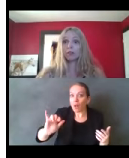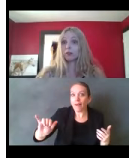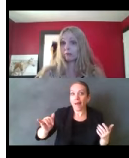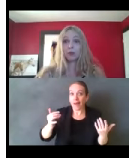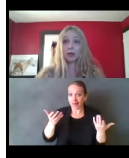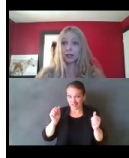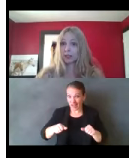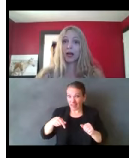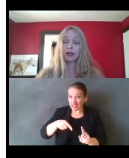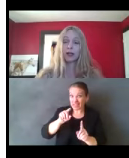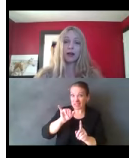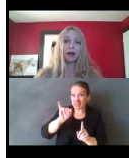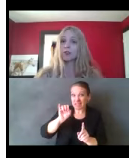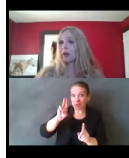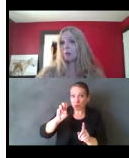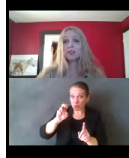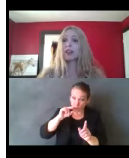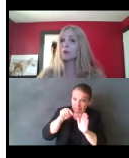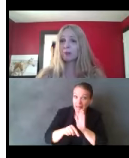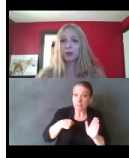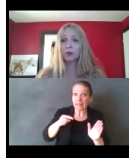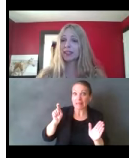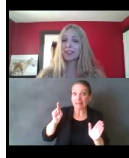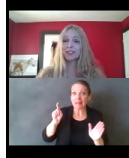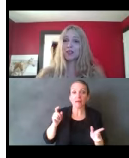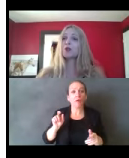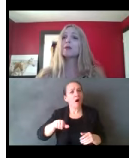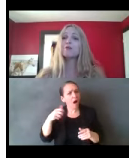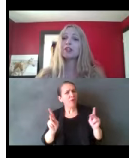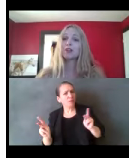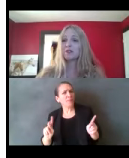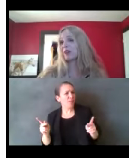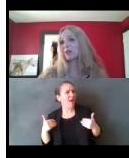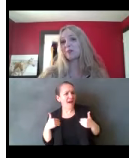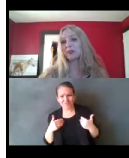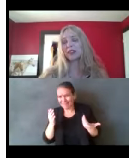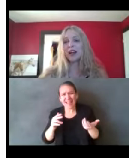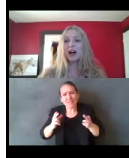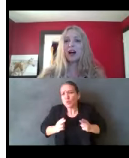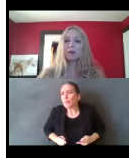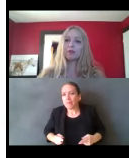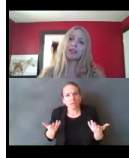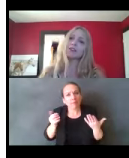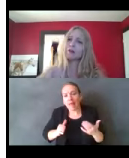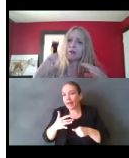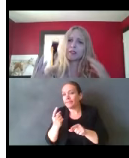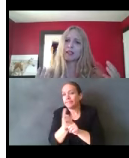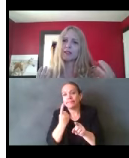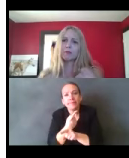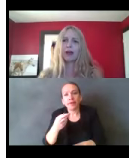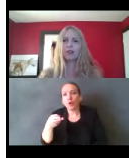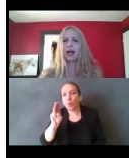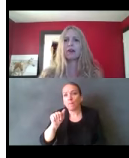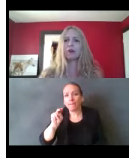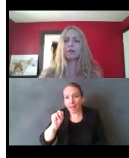me? Am I going to die? Also happens to other people normally. It's a human fear. It's very normal. But if we get sort of